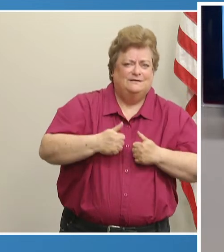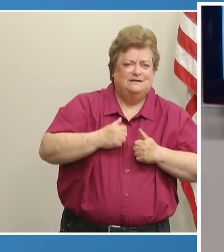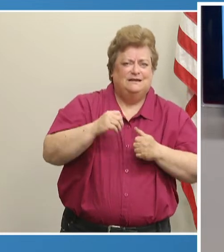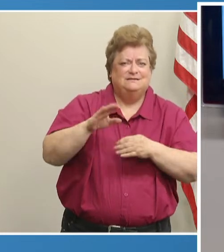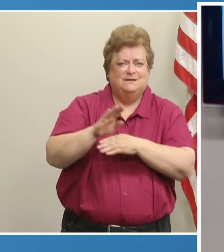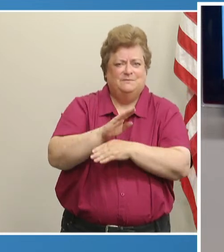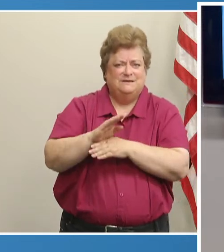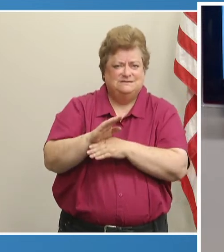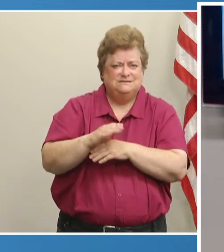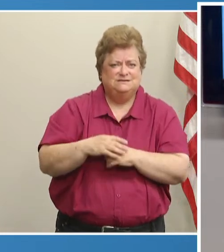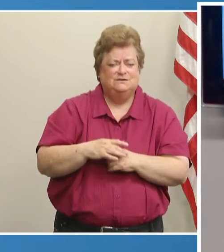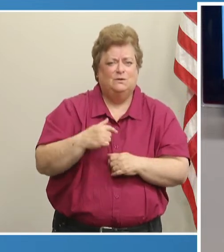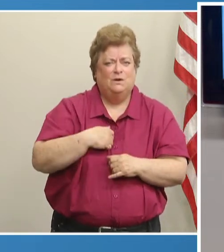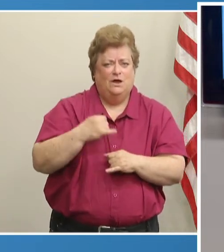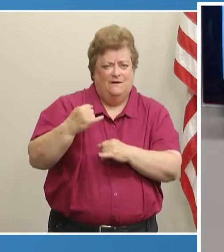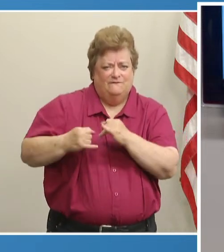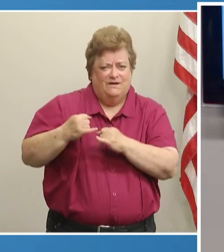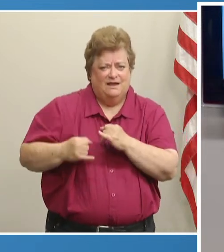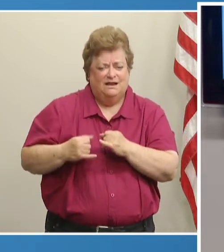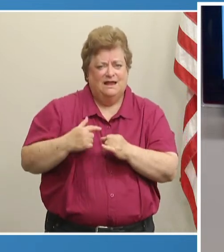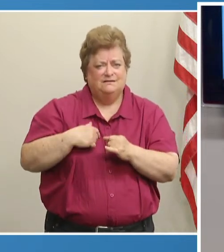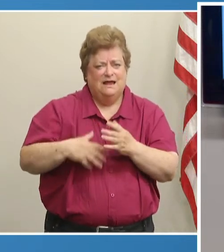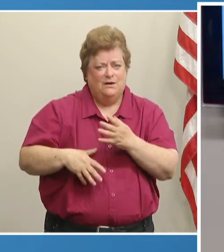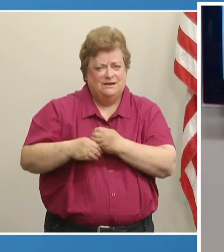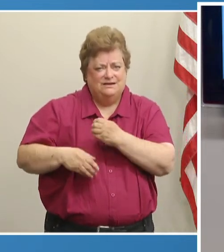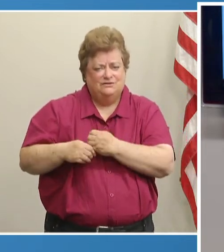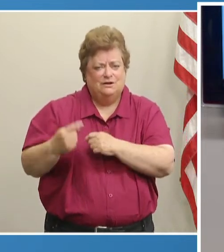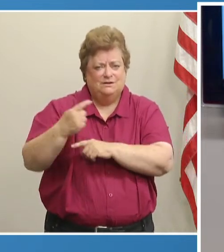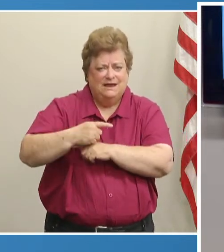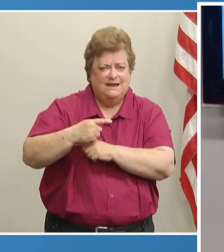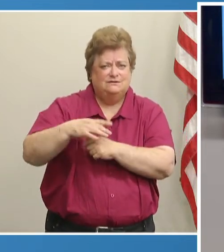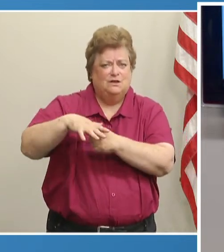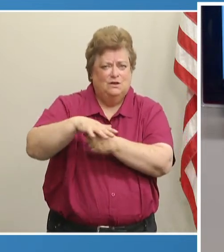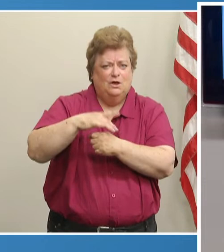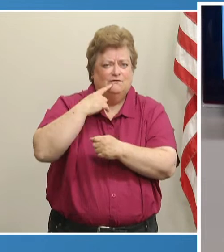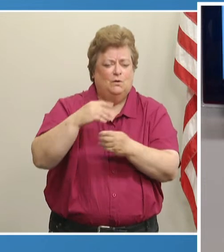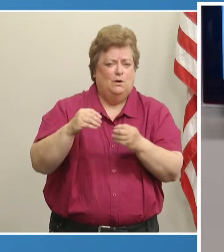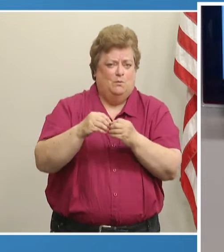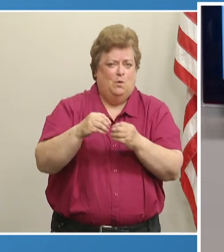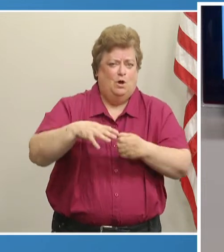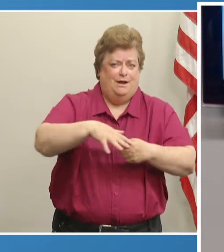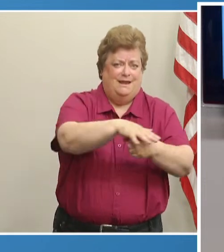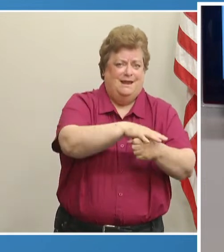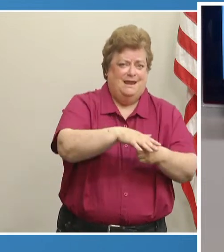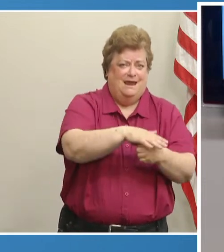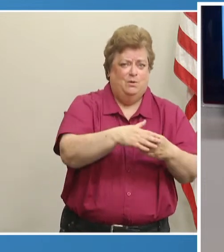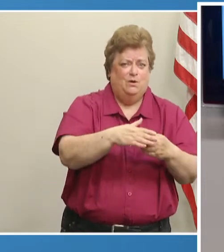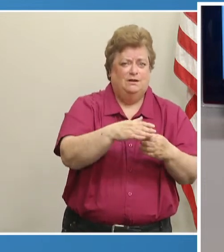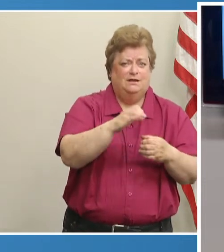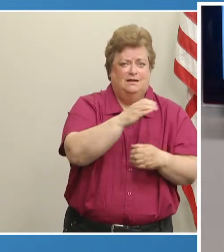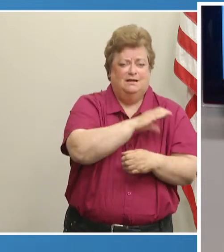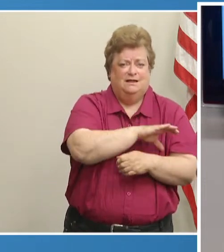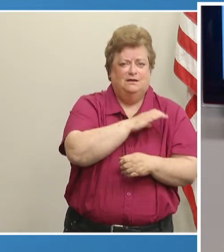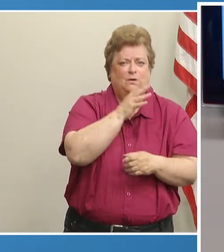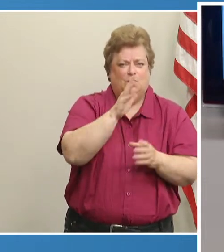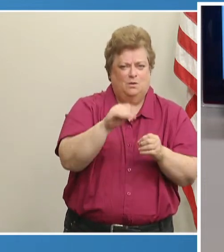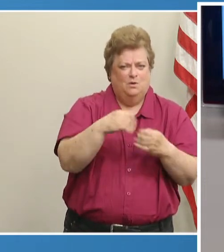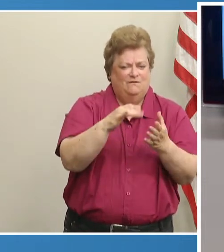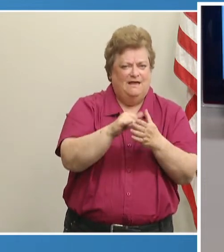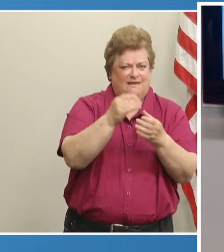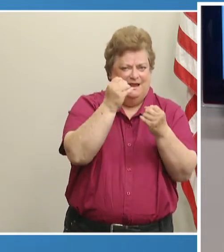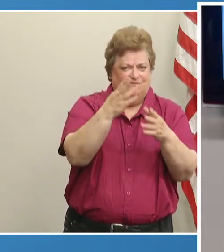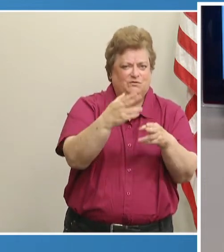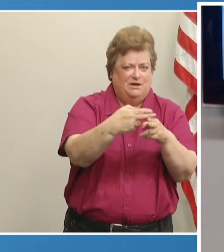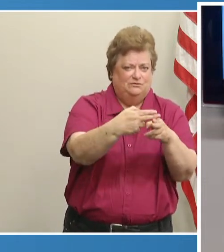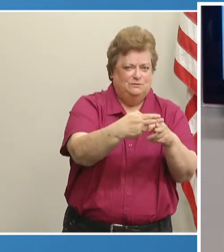clinics. We are finalizing additional dates and locations for more neighborhood clinics and will provide that information in the near